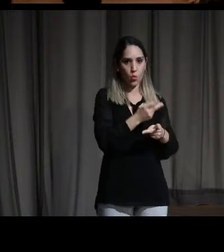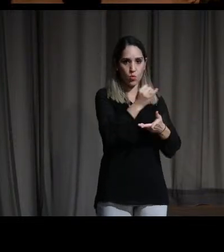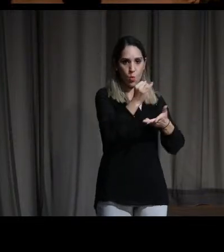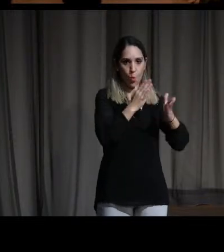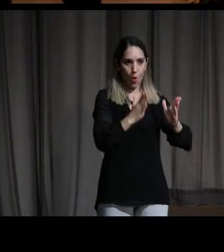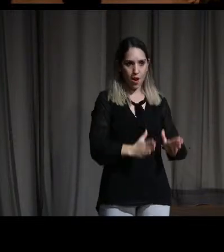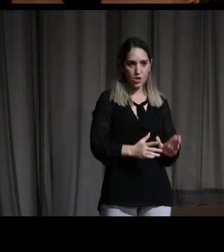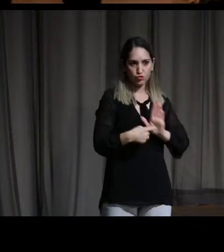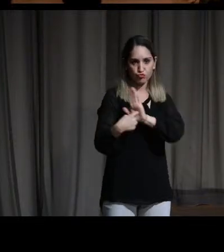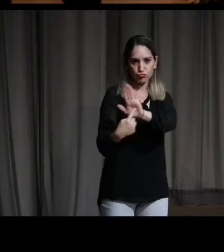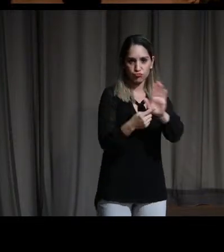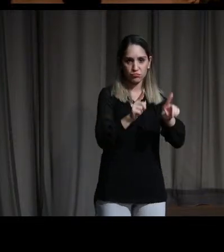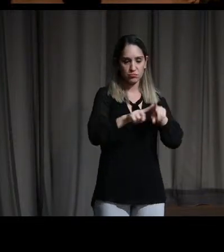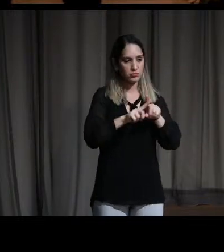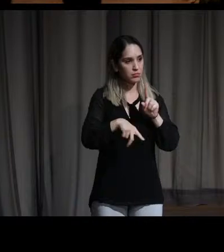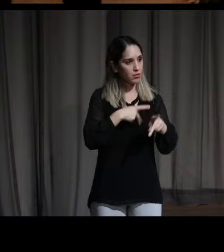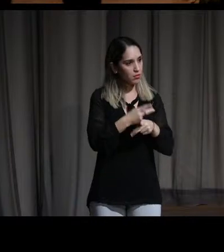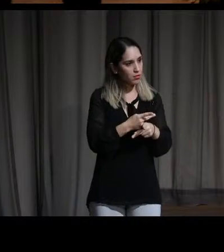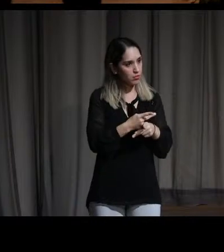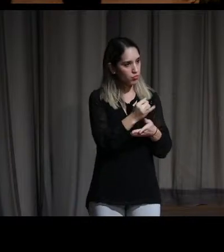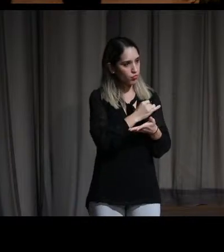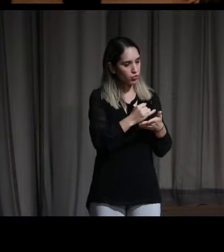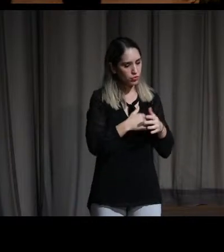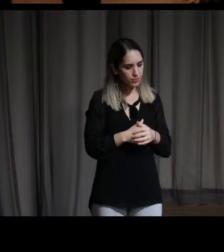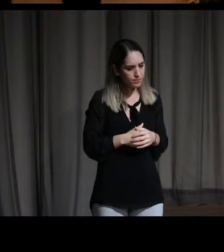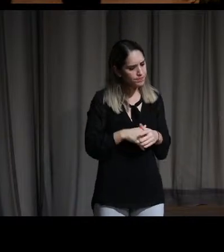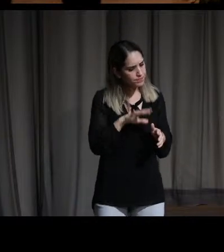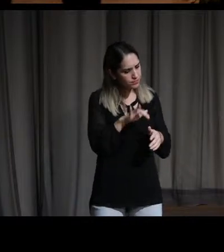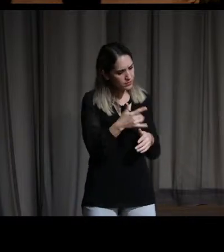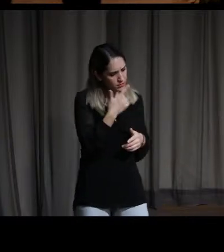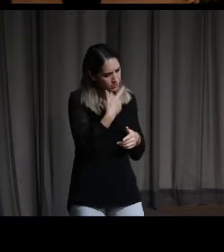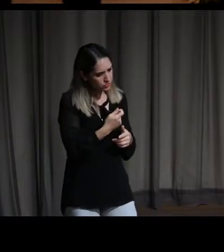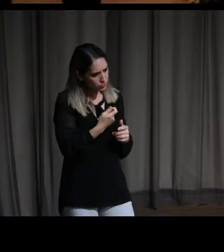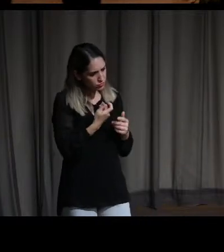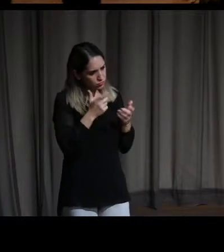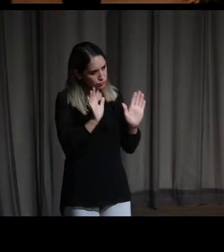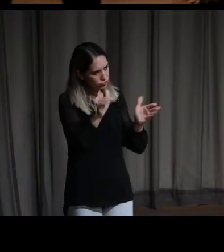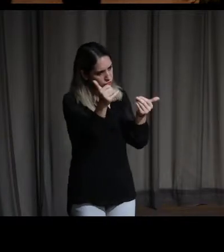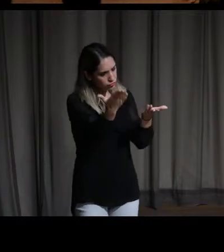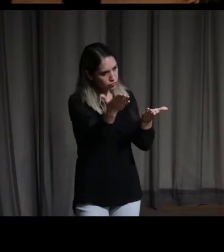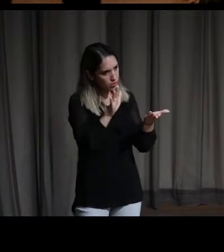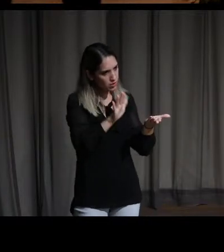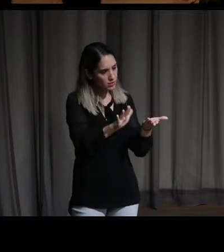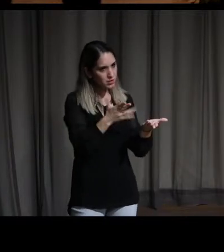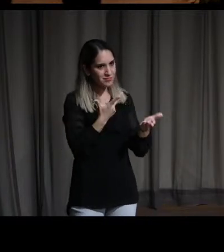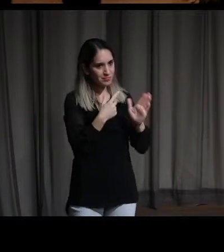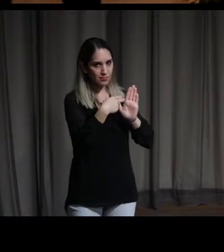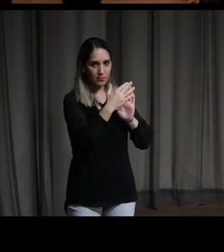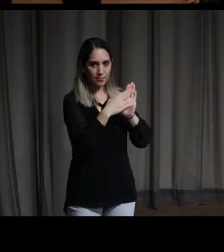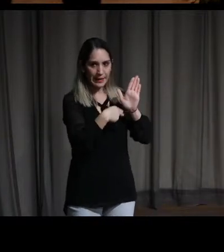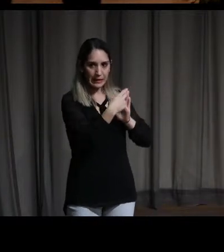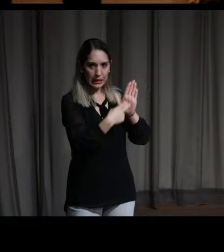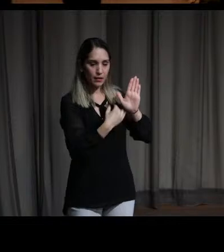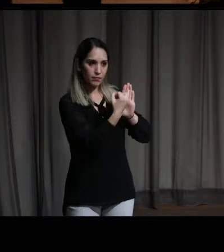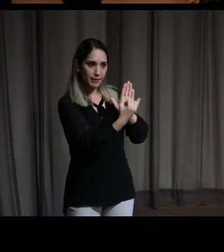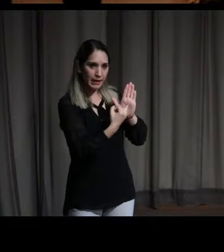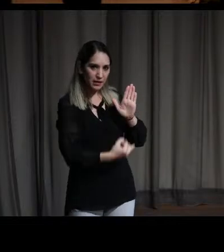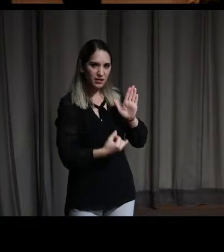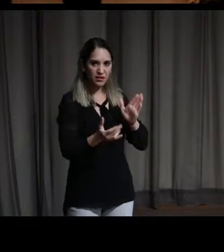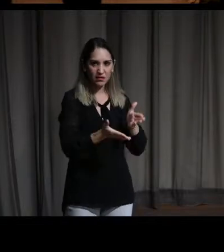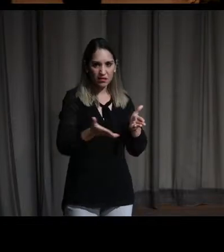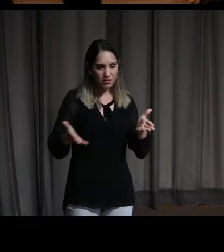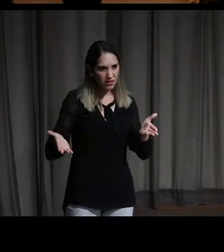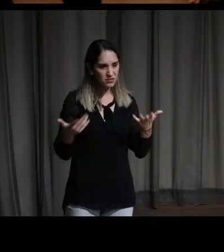of suggests is that Mariano, if he's painting this way in the 70s when things were still dark and the Padilla affair was going on,